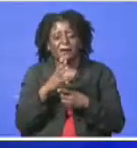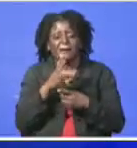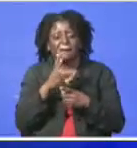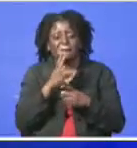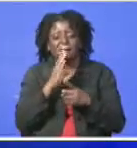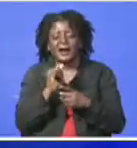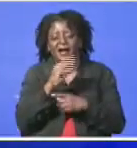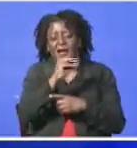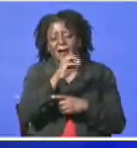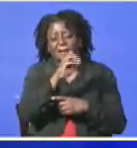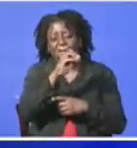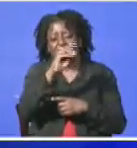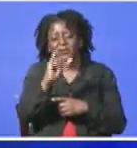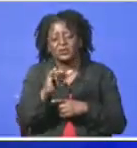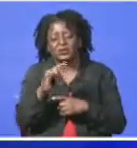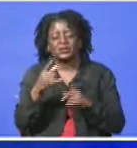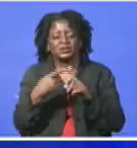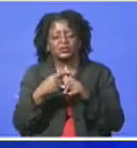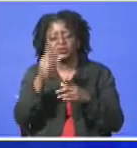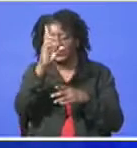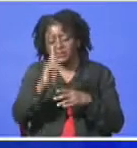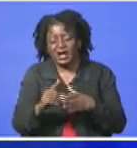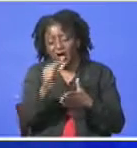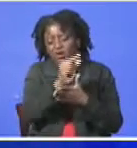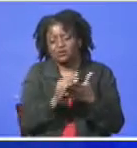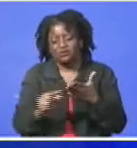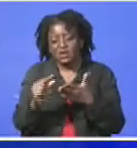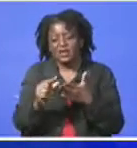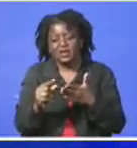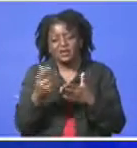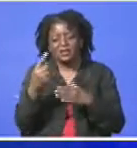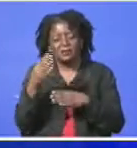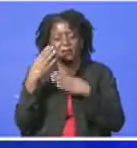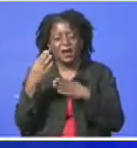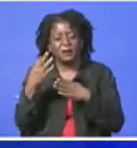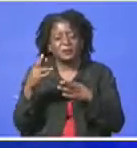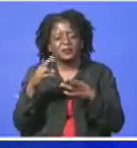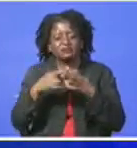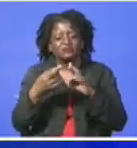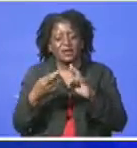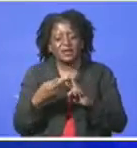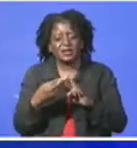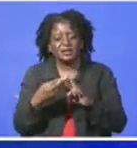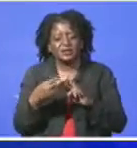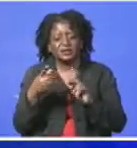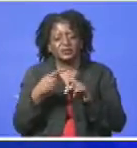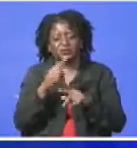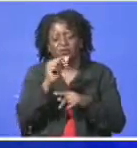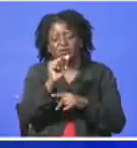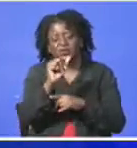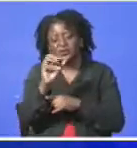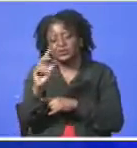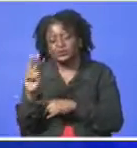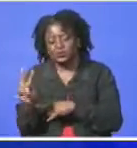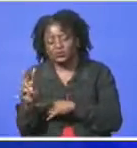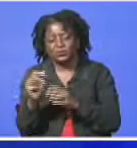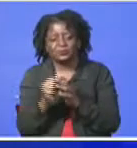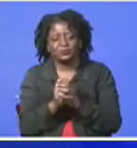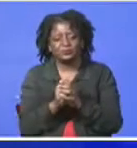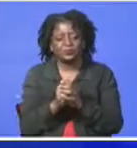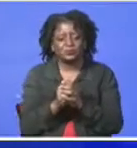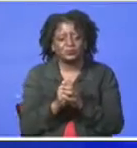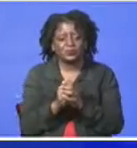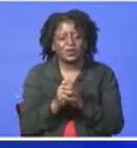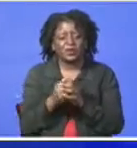BA2. This is new news for the Ministry of Finance officials as they have been in close communication with Moody's since April when the Bahamas' credit rating